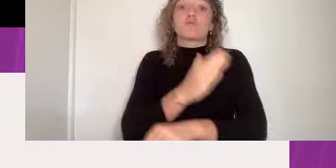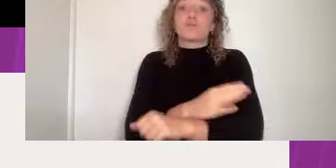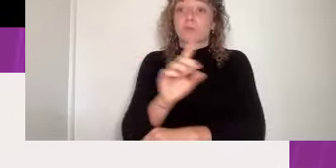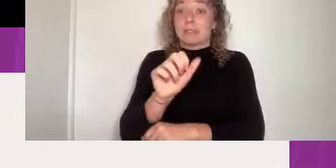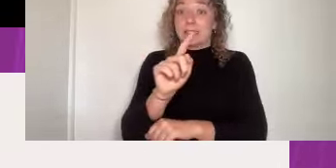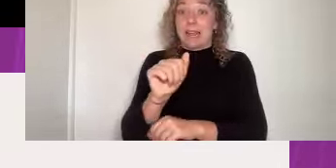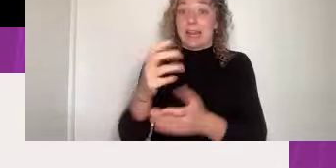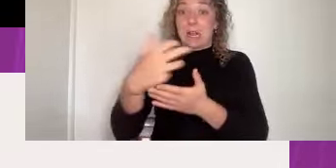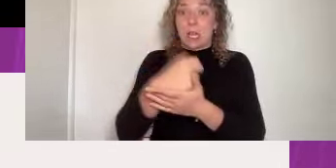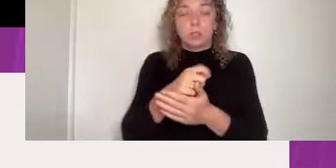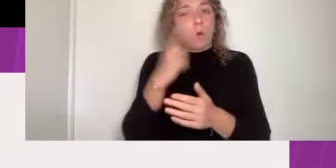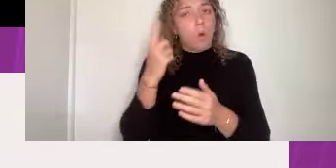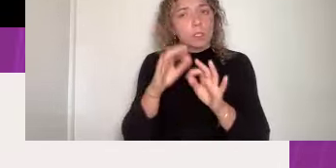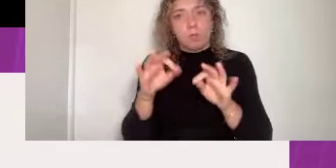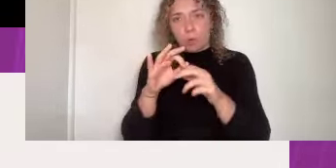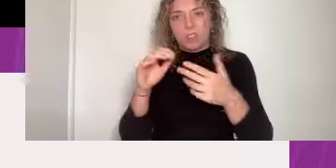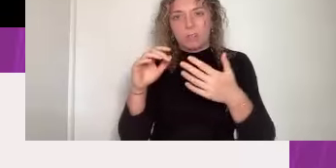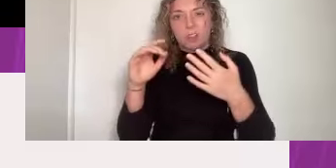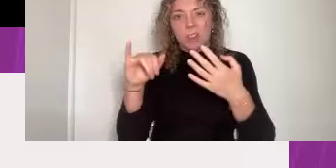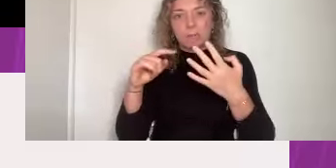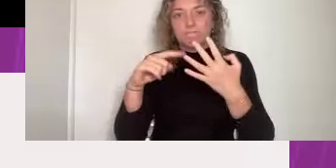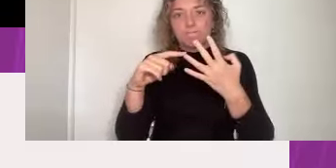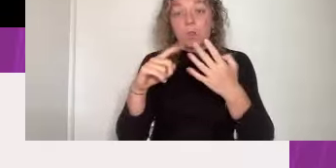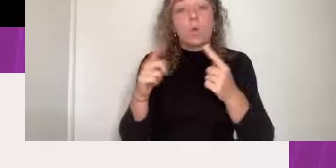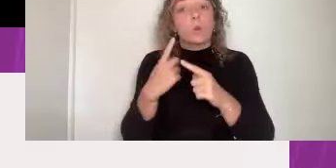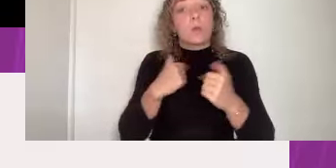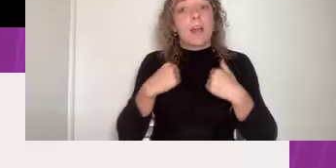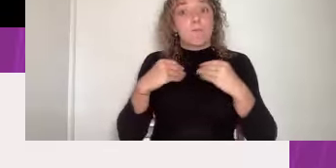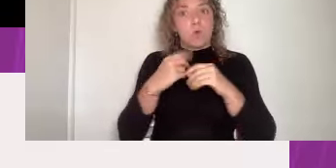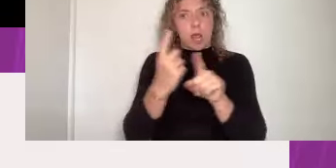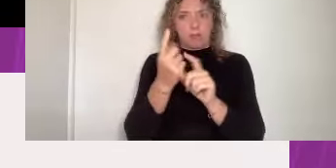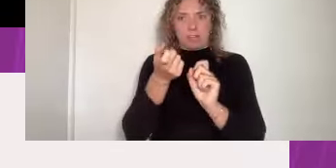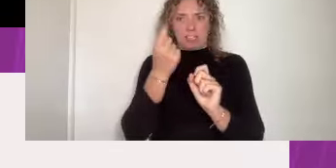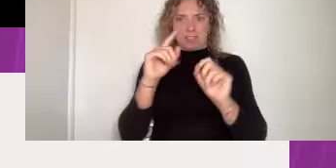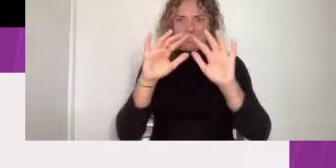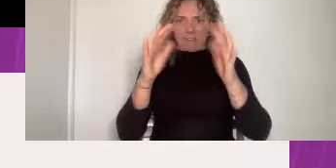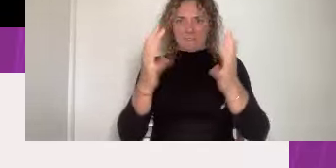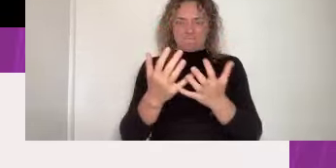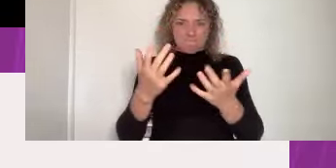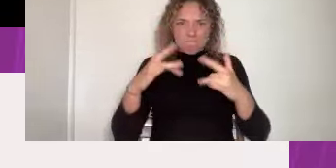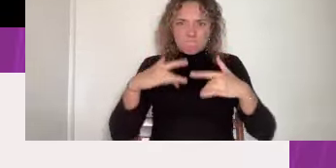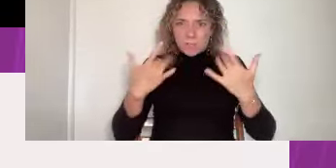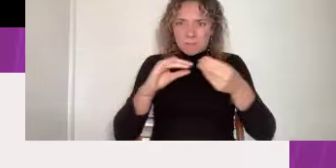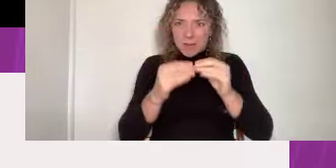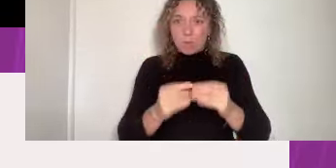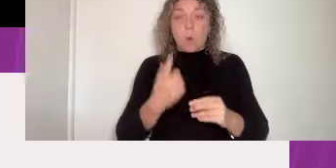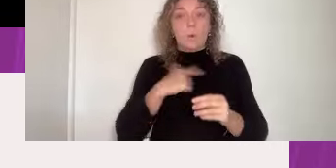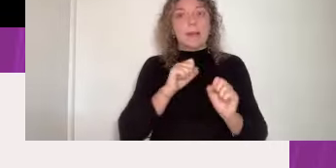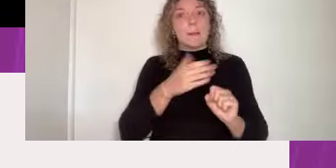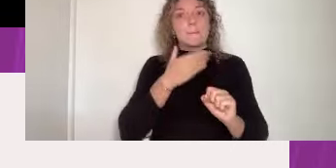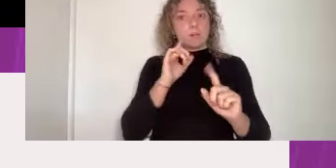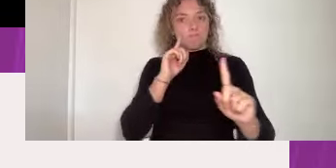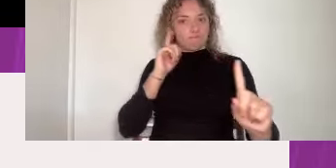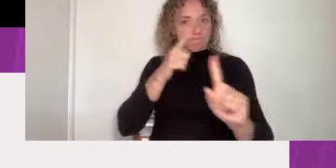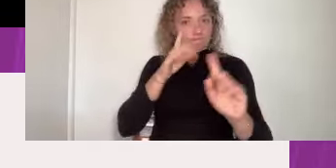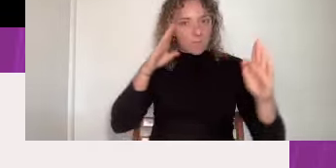course, that's always important because once we have a more accurate understanding of the scope of something, we can better target our service delivery.